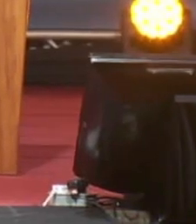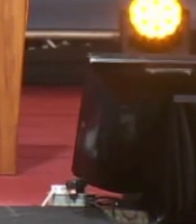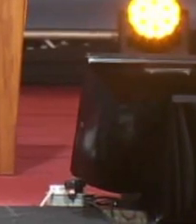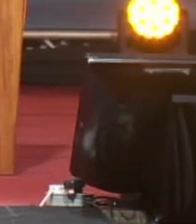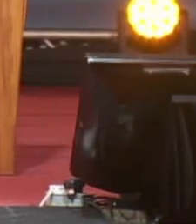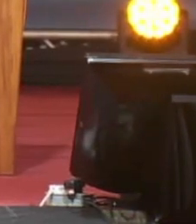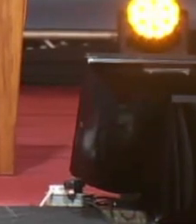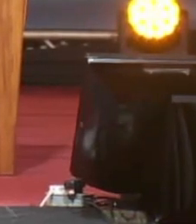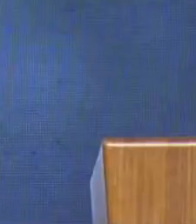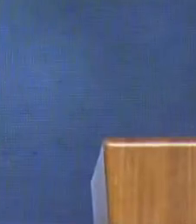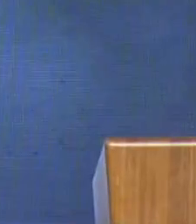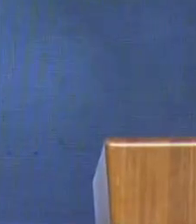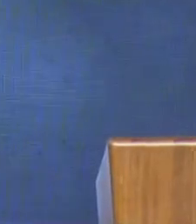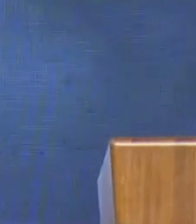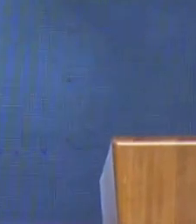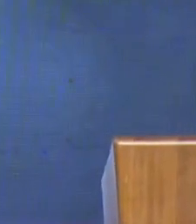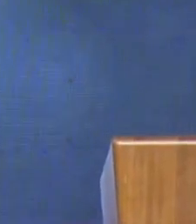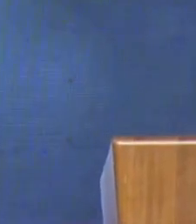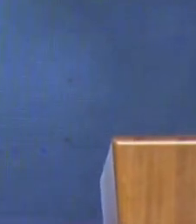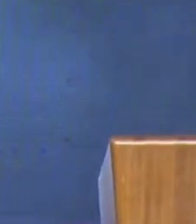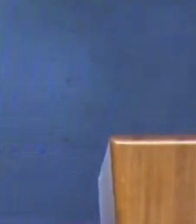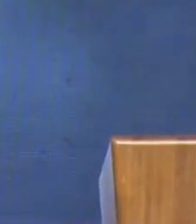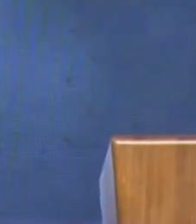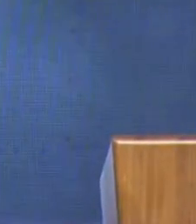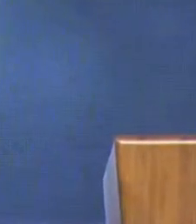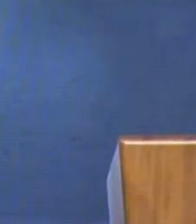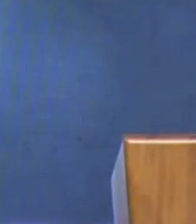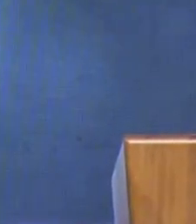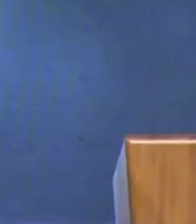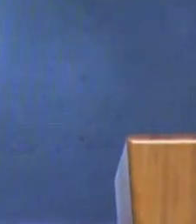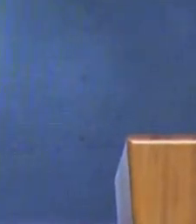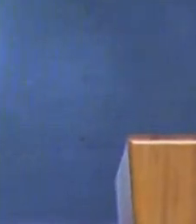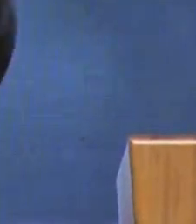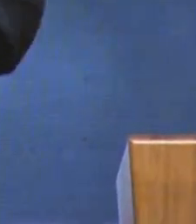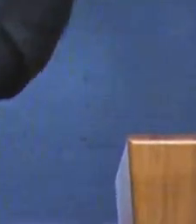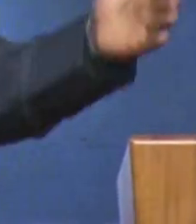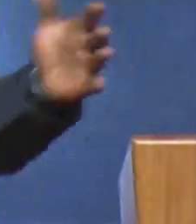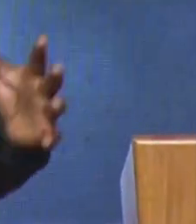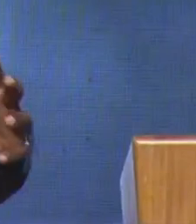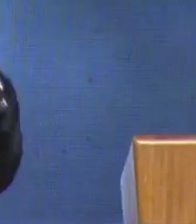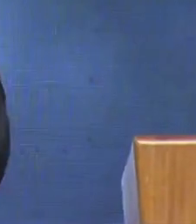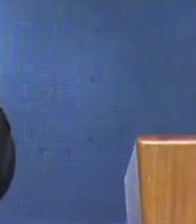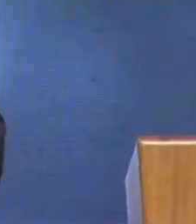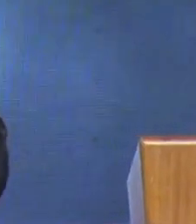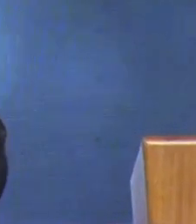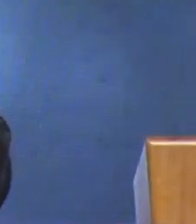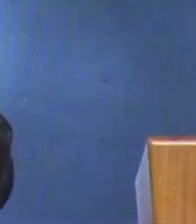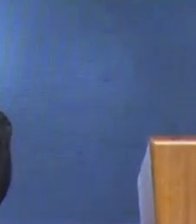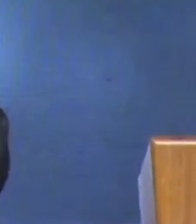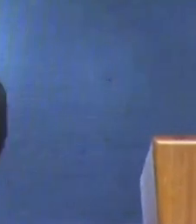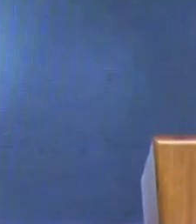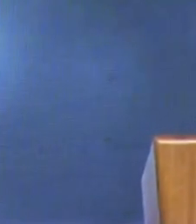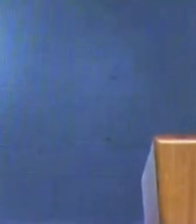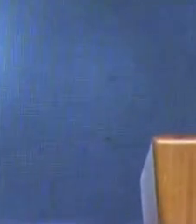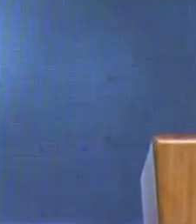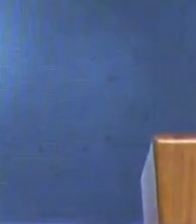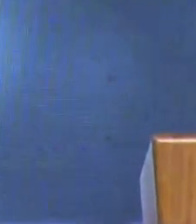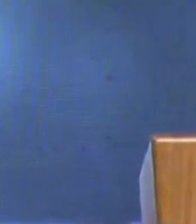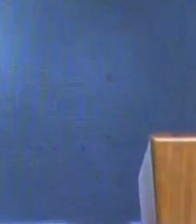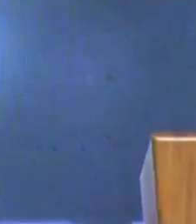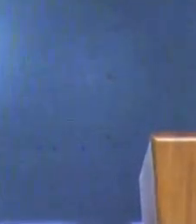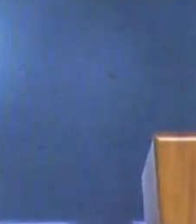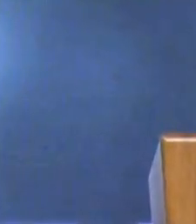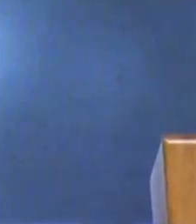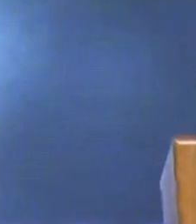and alignment to ensure that the purposes of God as allocated for that dispensation is